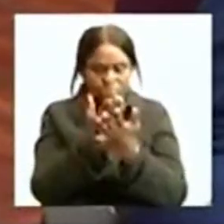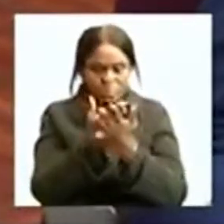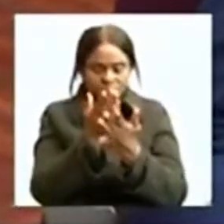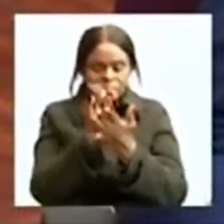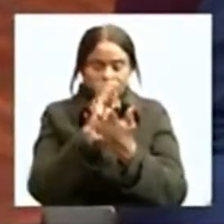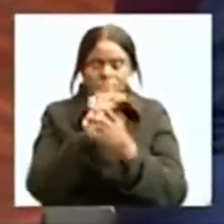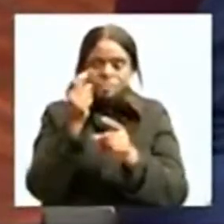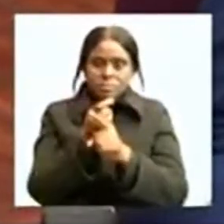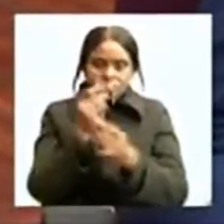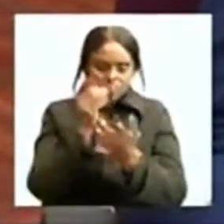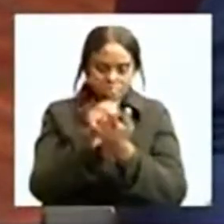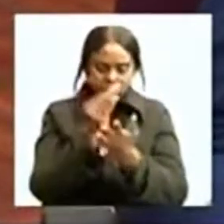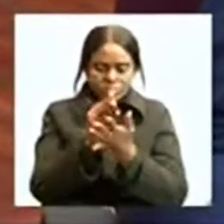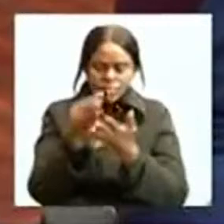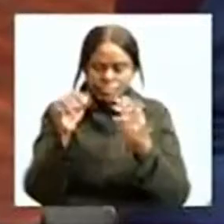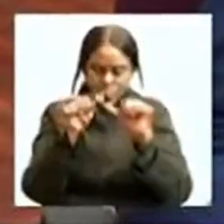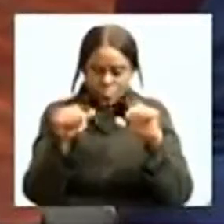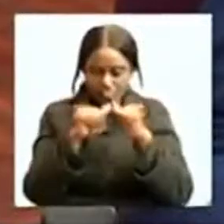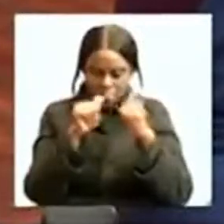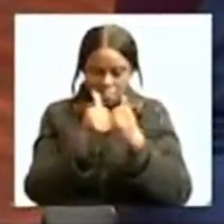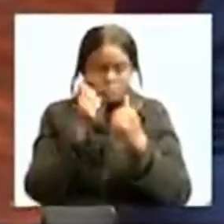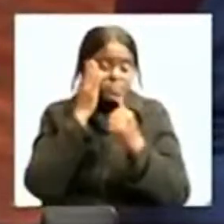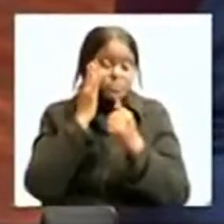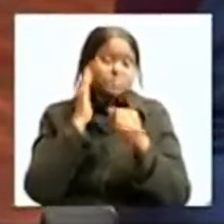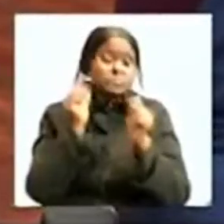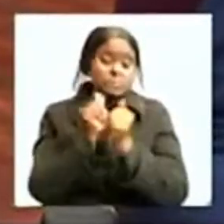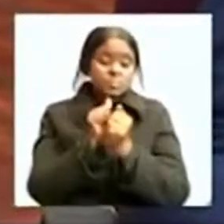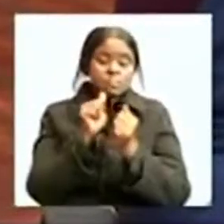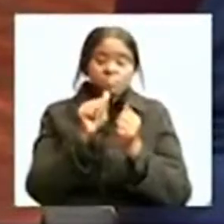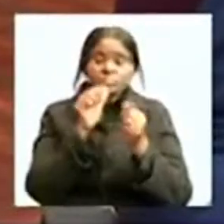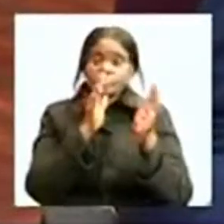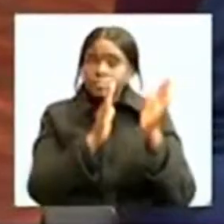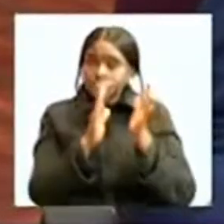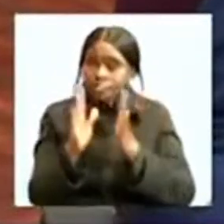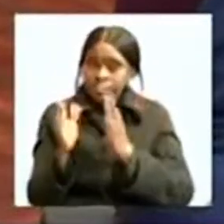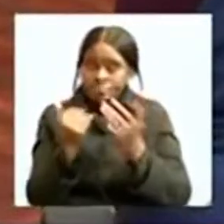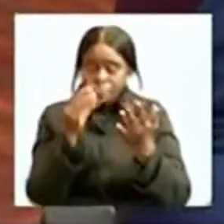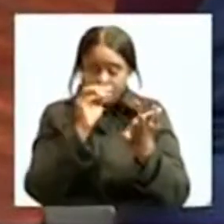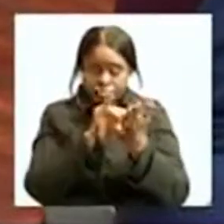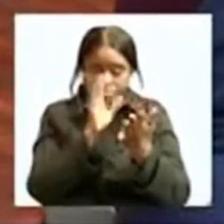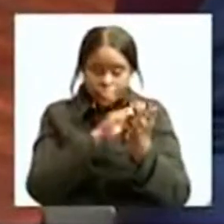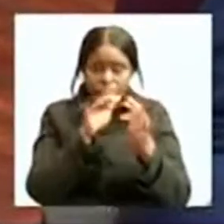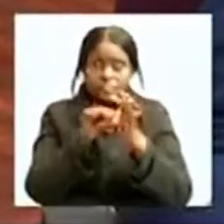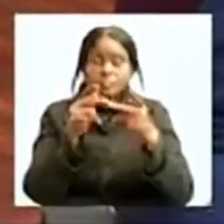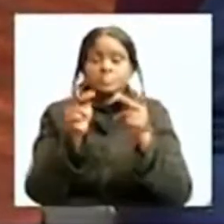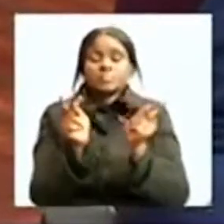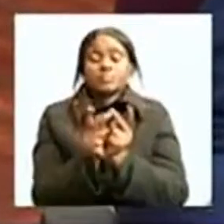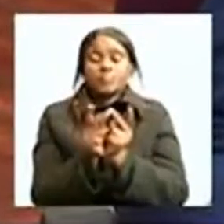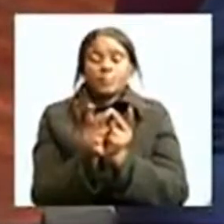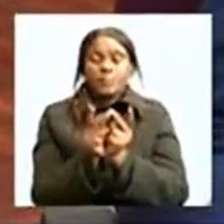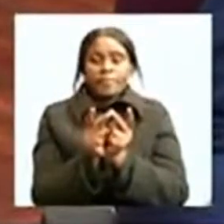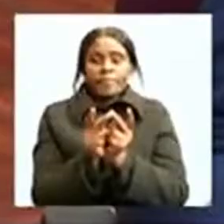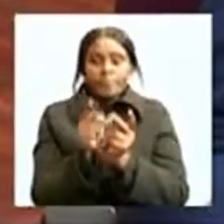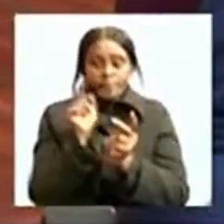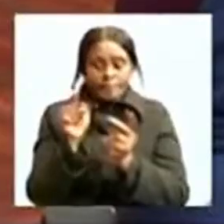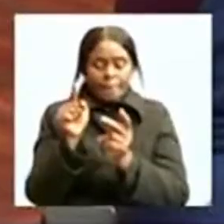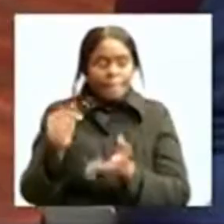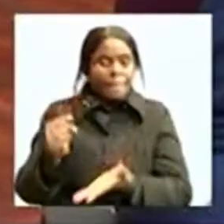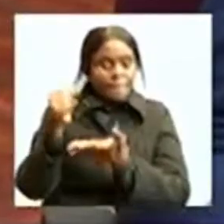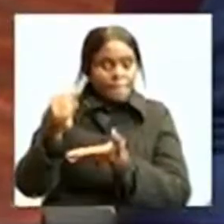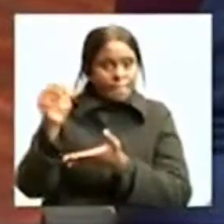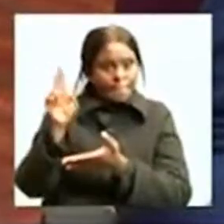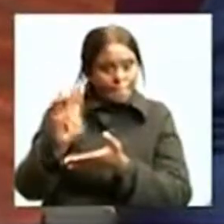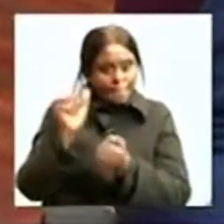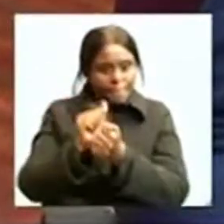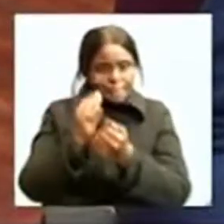recommendations from the Office of the Auditor General, and remedial measures put in place. On budget utilization